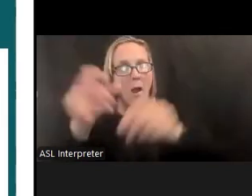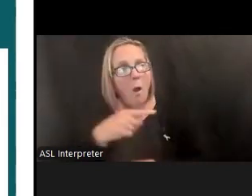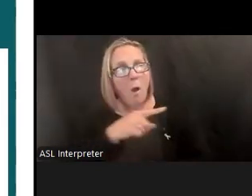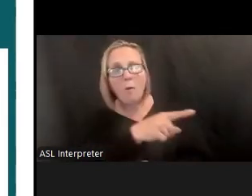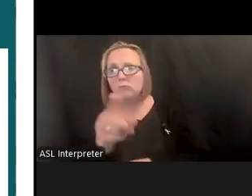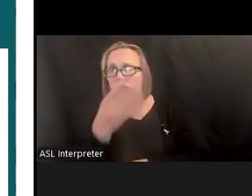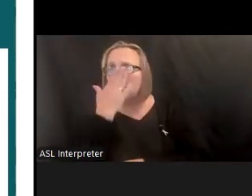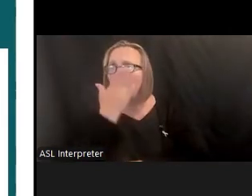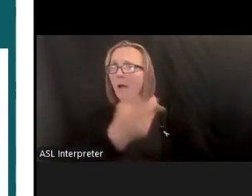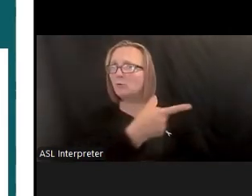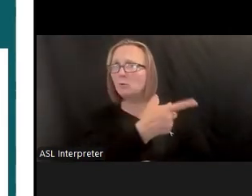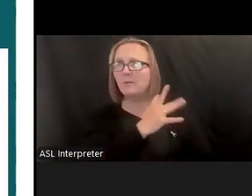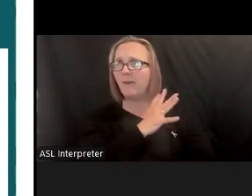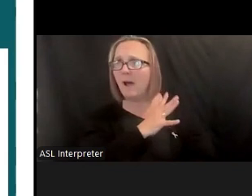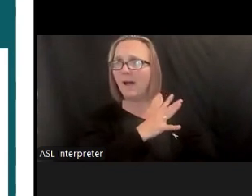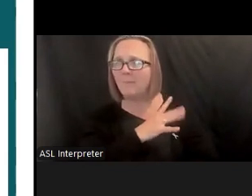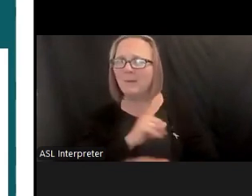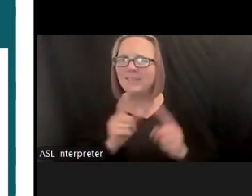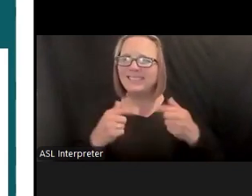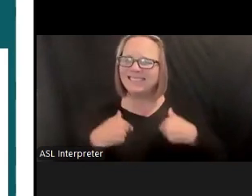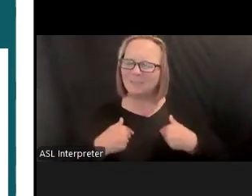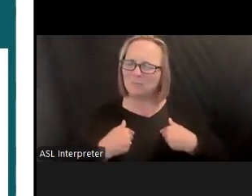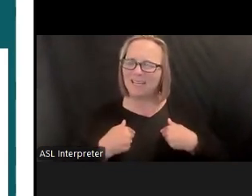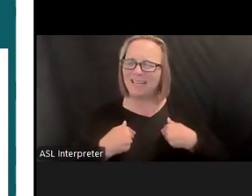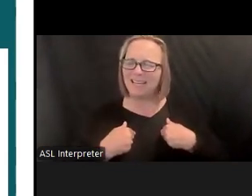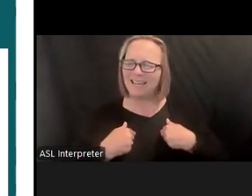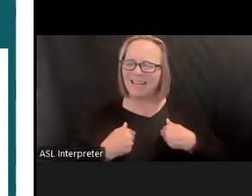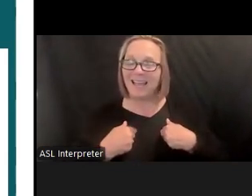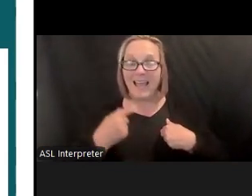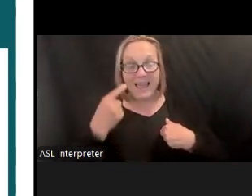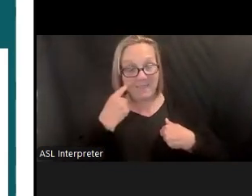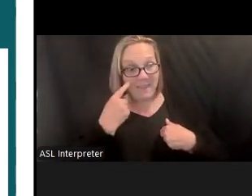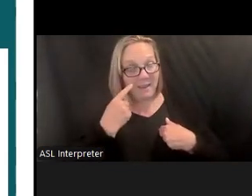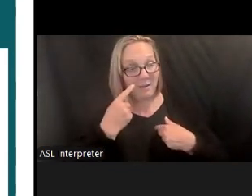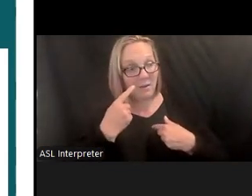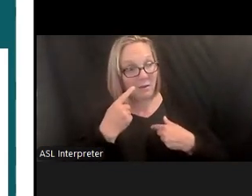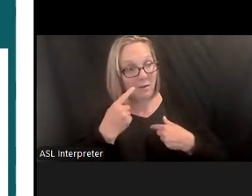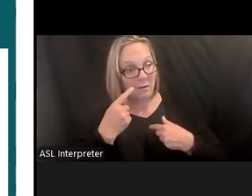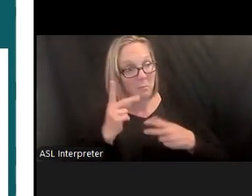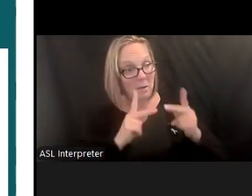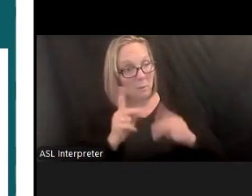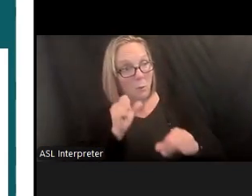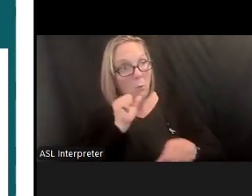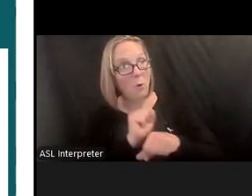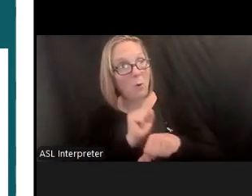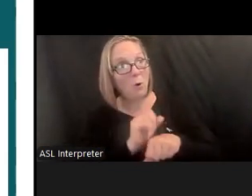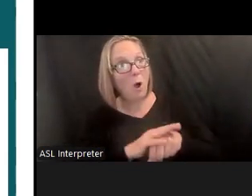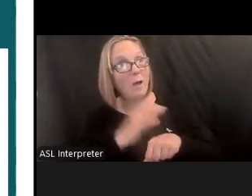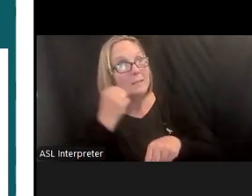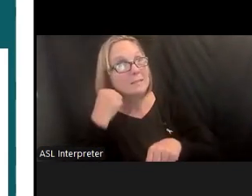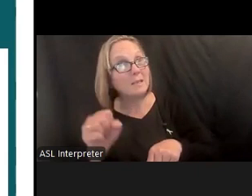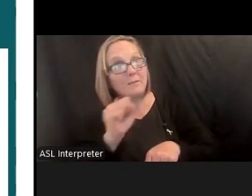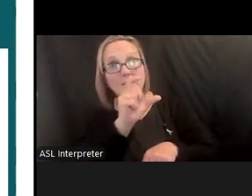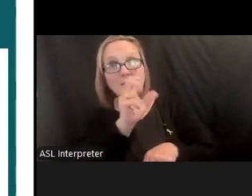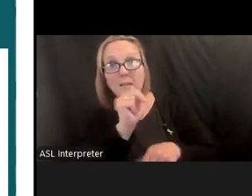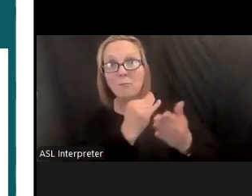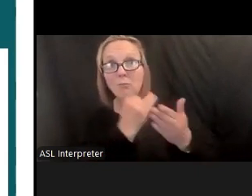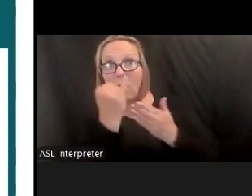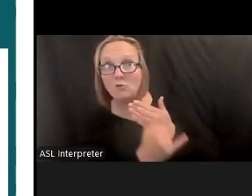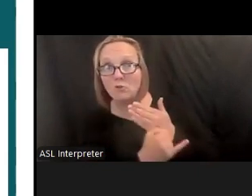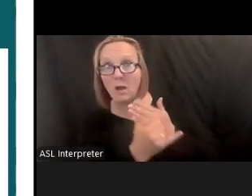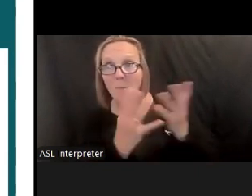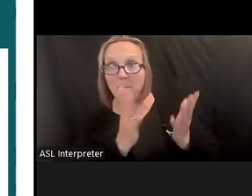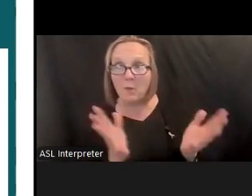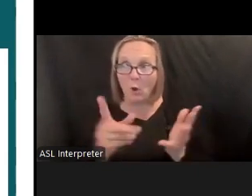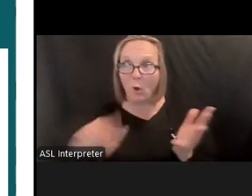good. It seems to me that there are a lot of people who have worked on art for Silverstein projects, and perhaps they were encouraged to attend this